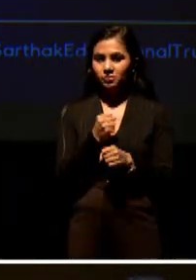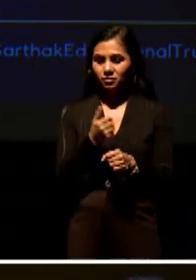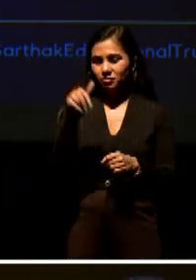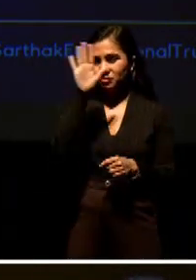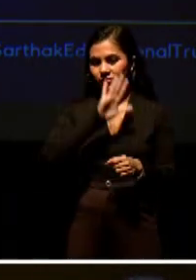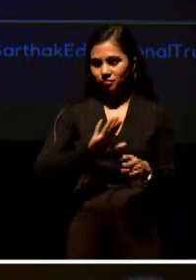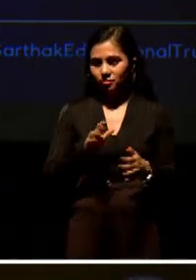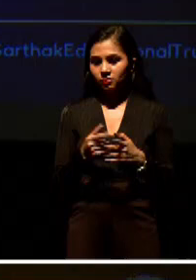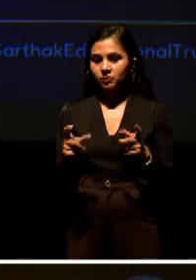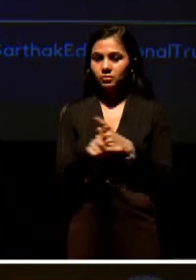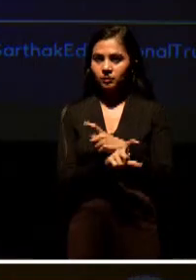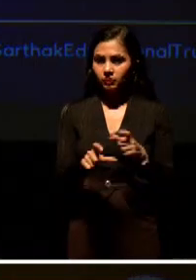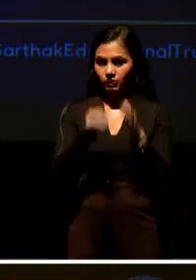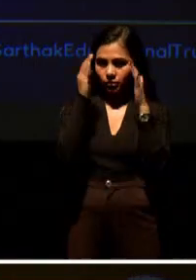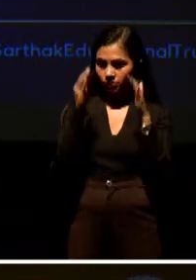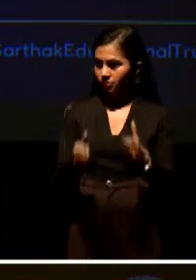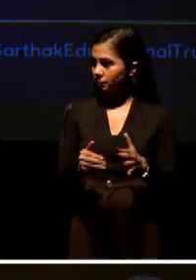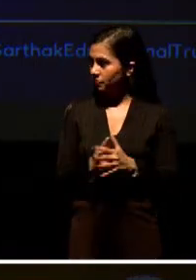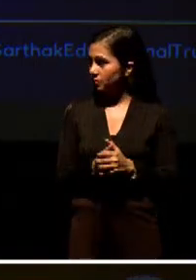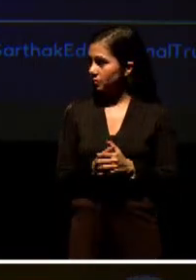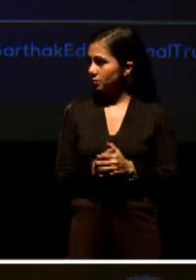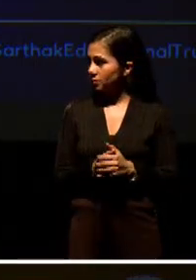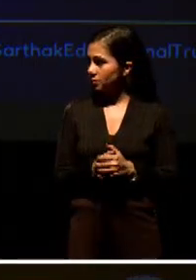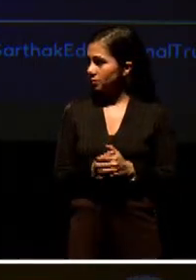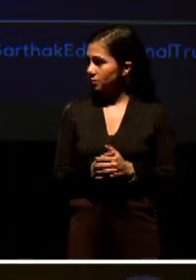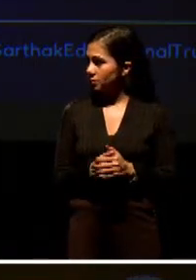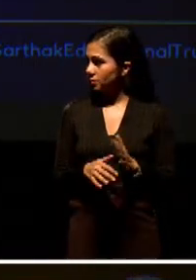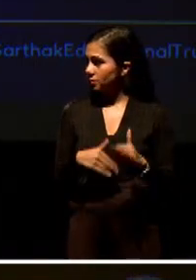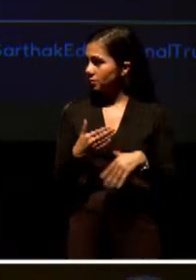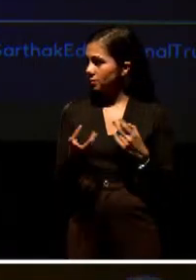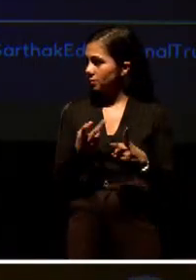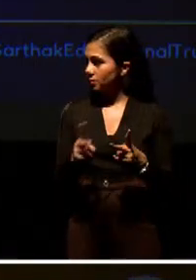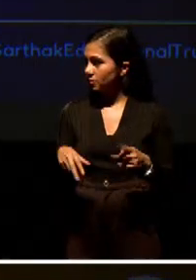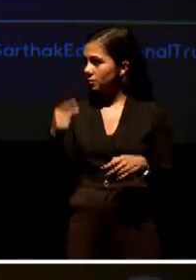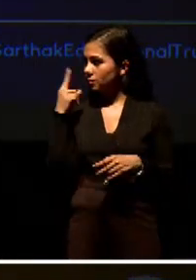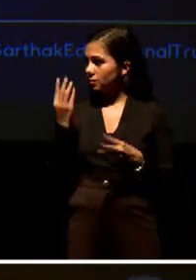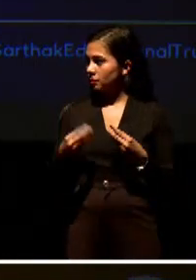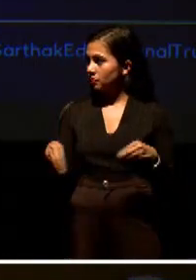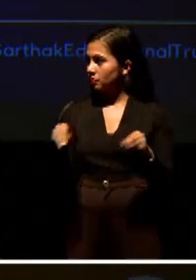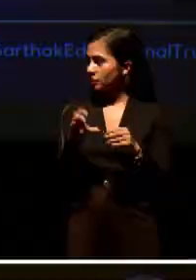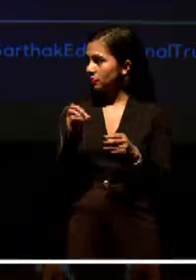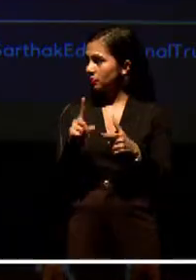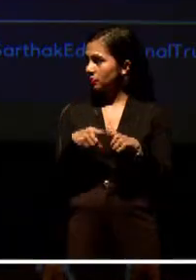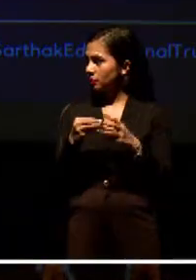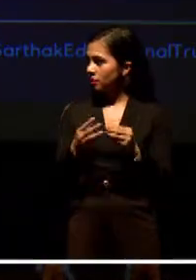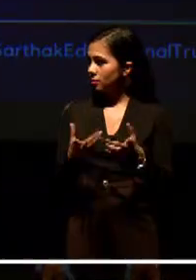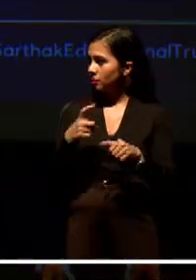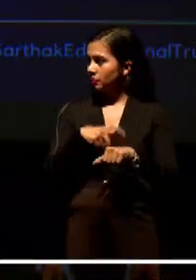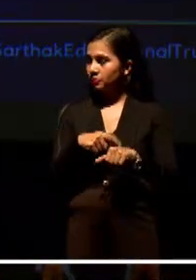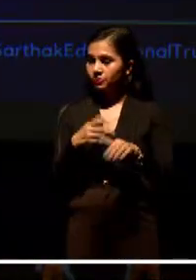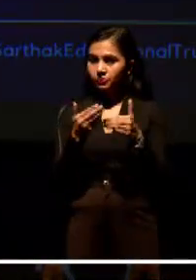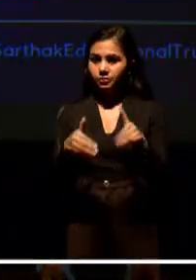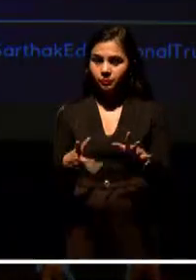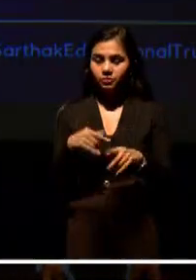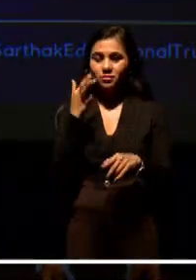have very clean focus, because we see proposal where people are mixing too many things, clear objective. Timelines have to be very,